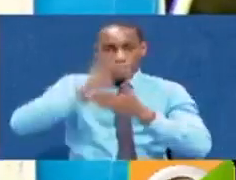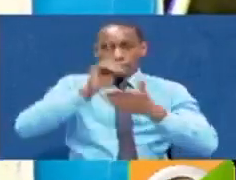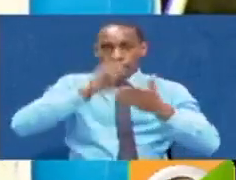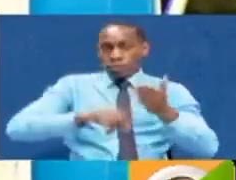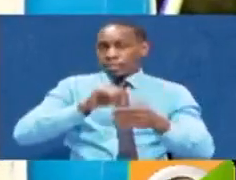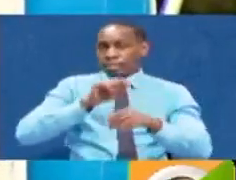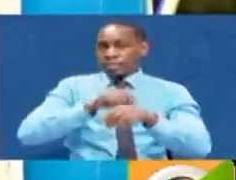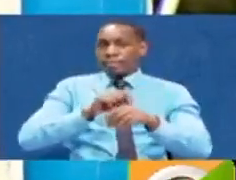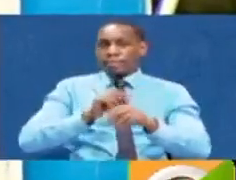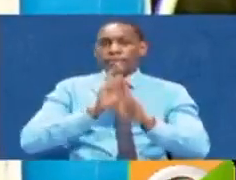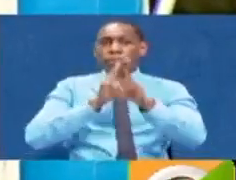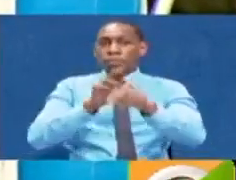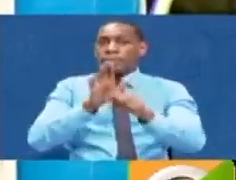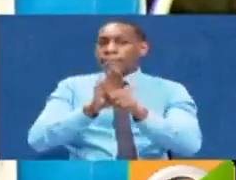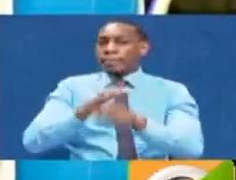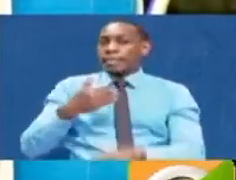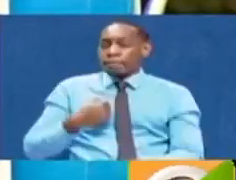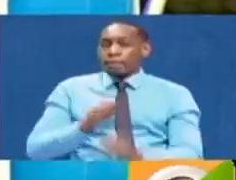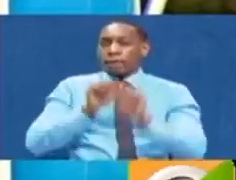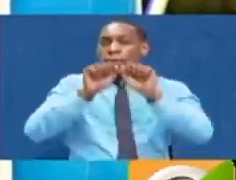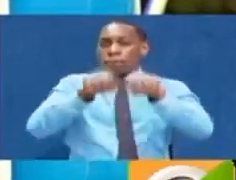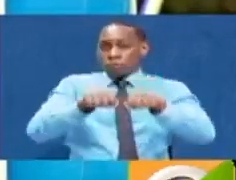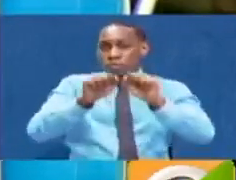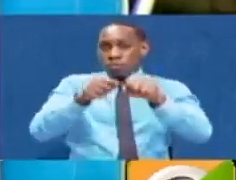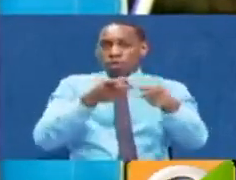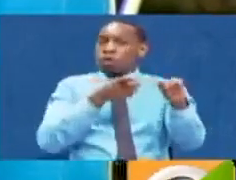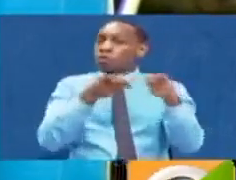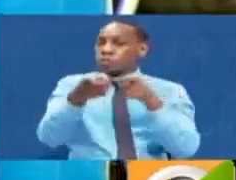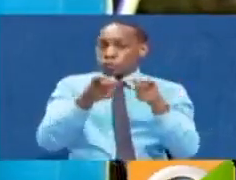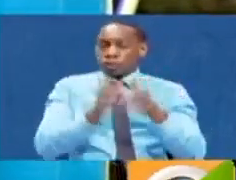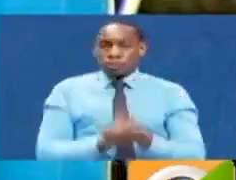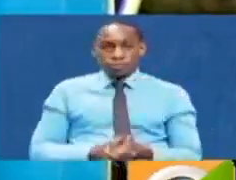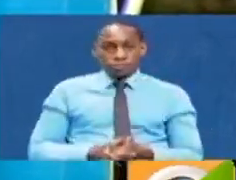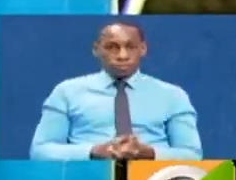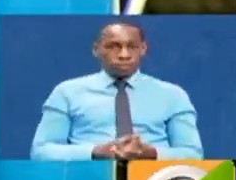if we reach that peak, we'll be able to cope.